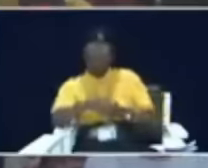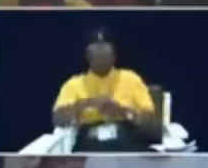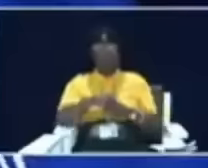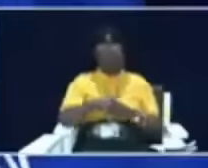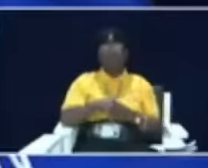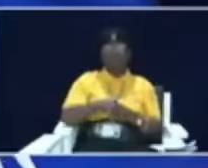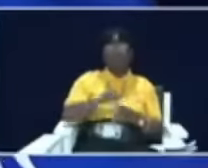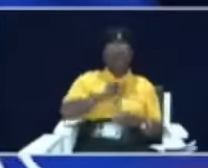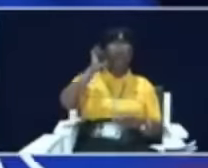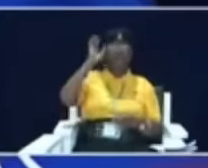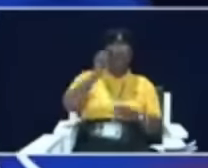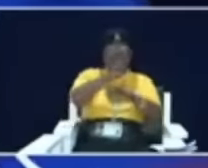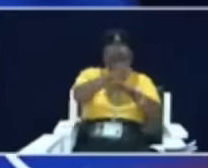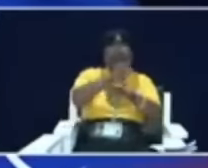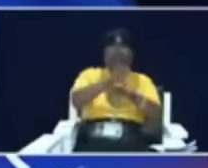I will advise you,